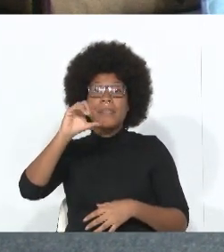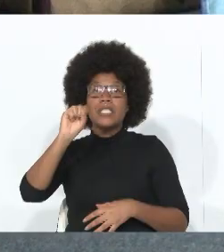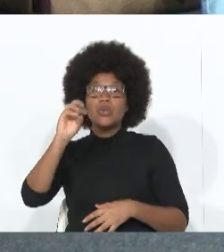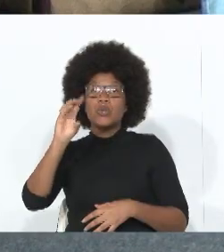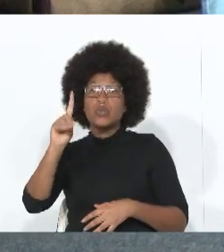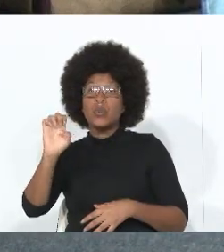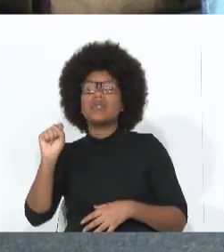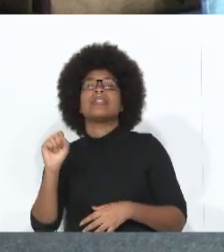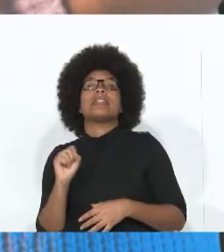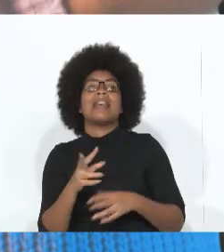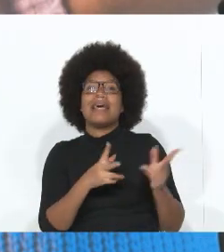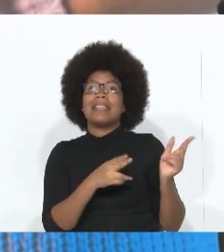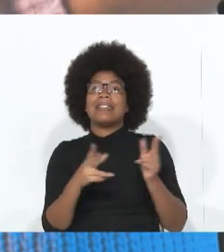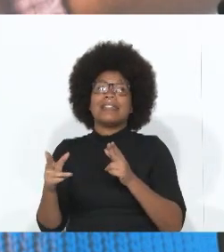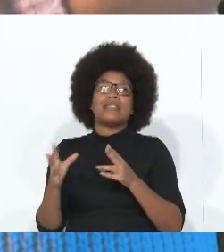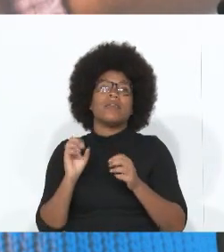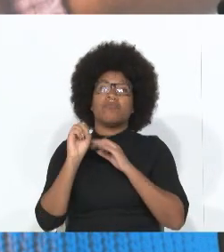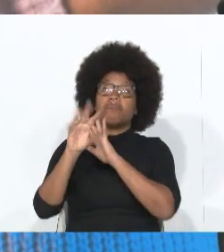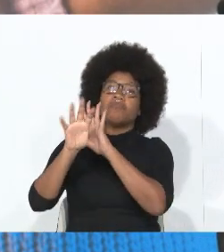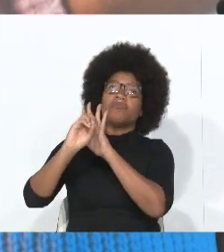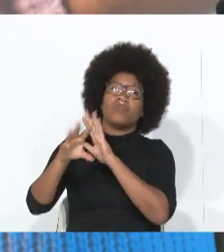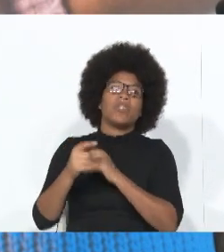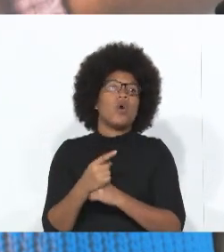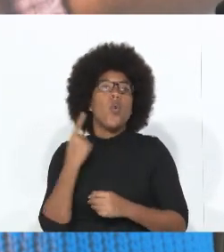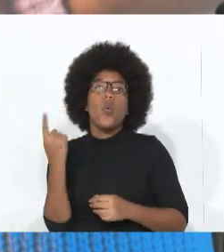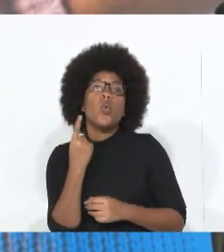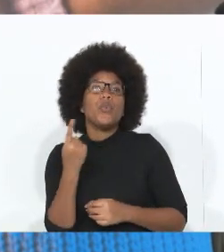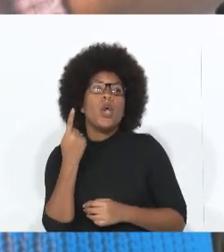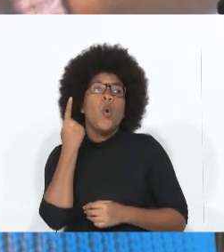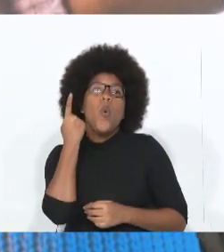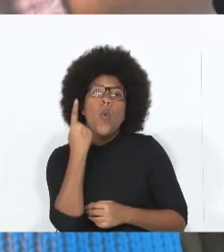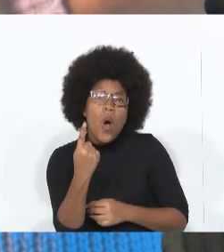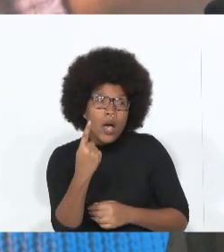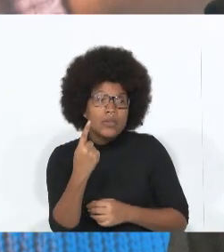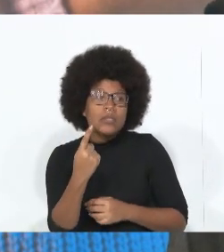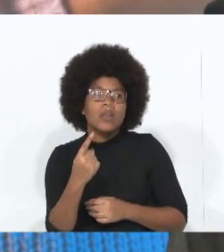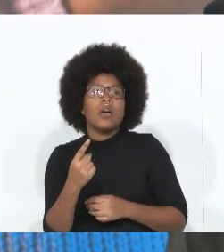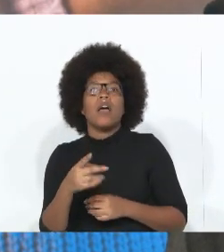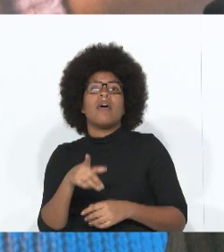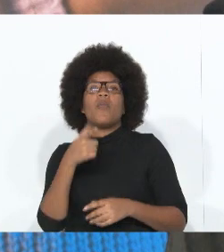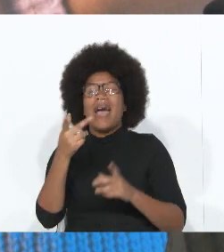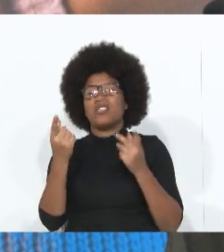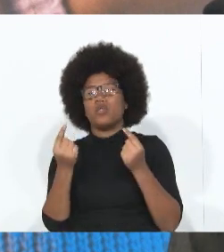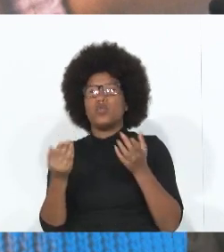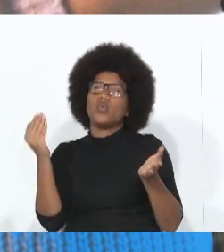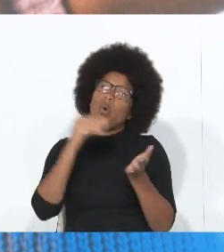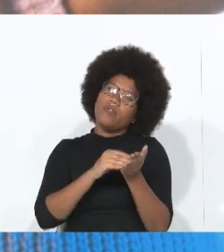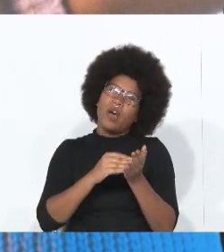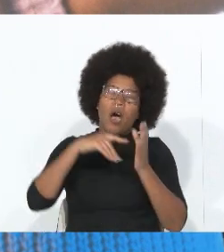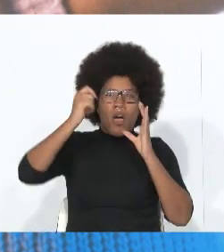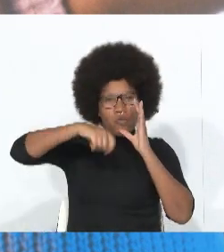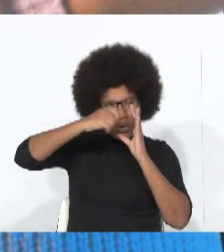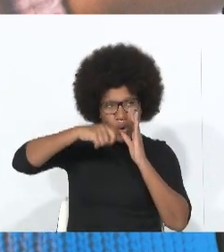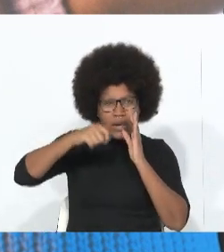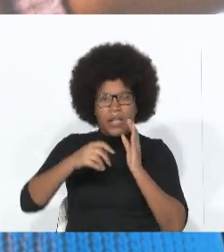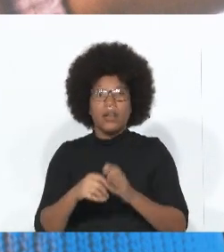Yeah. And there was only 1 retake in